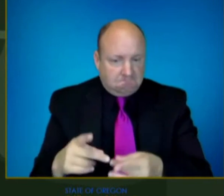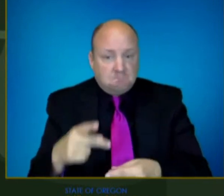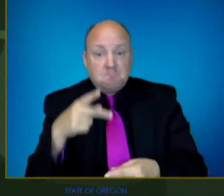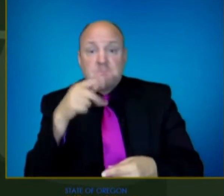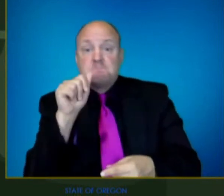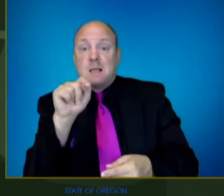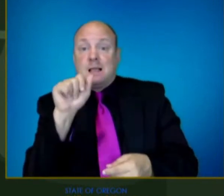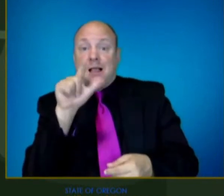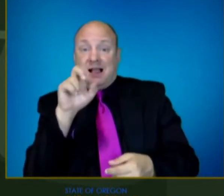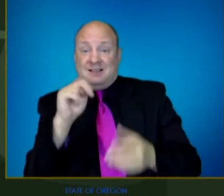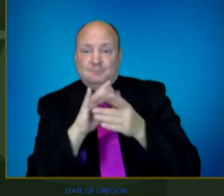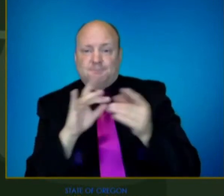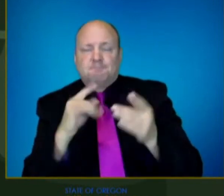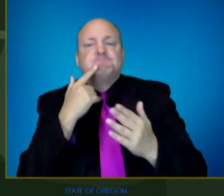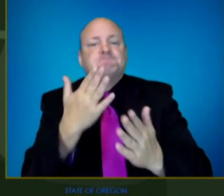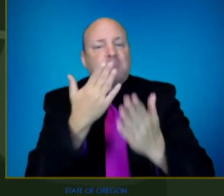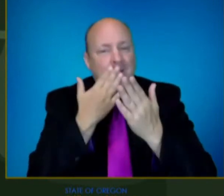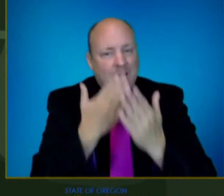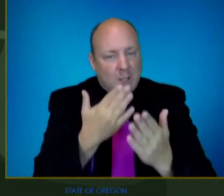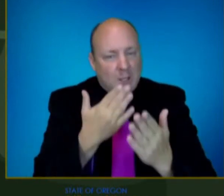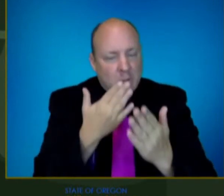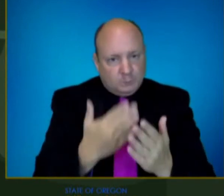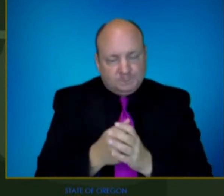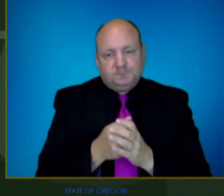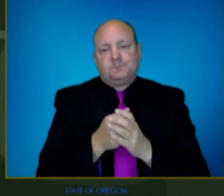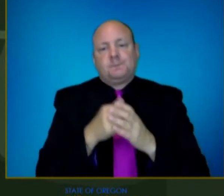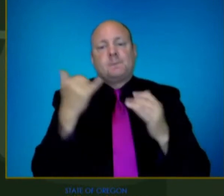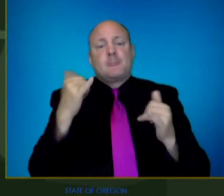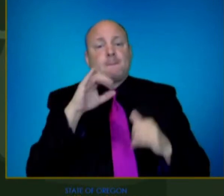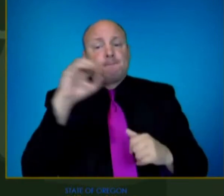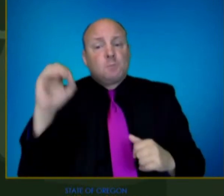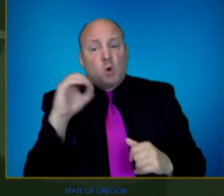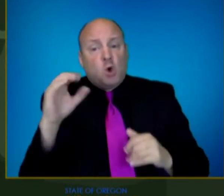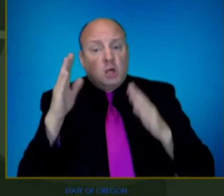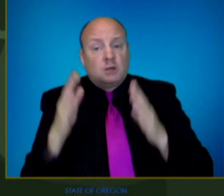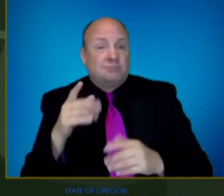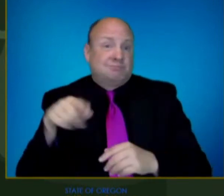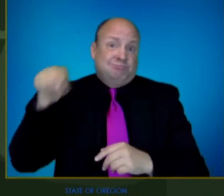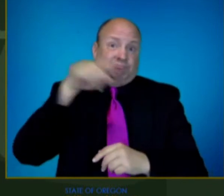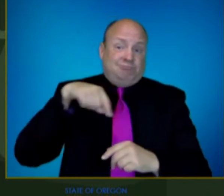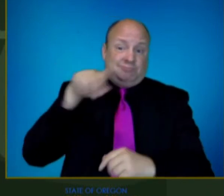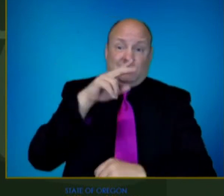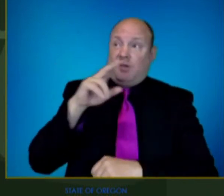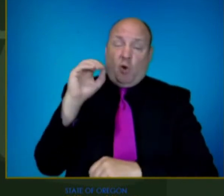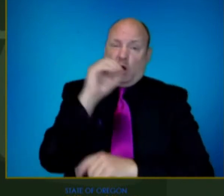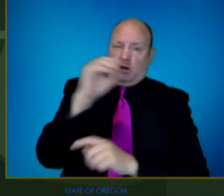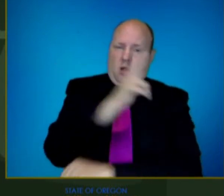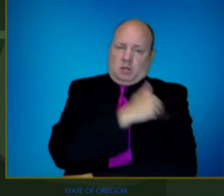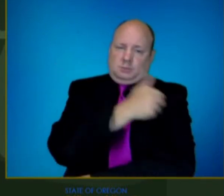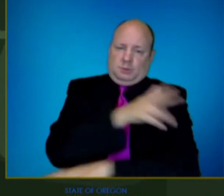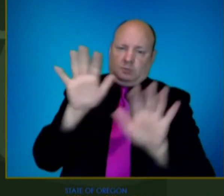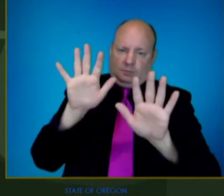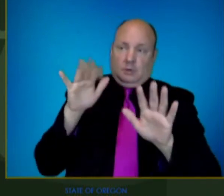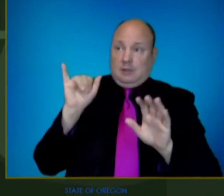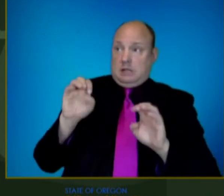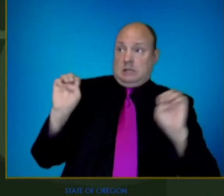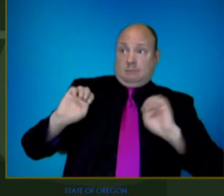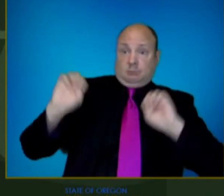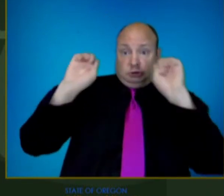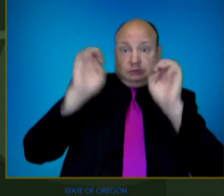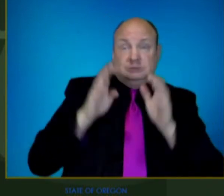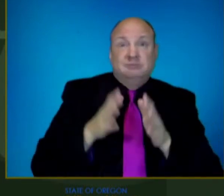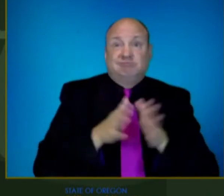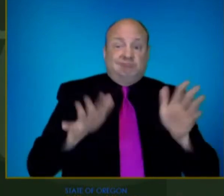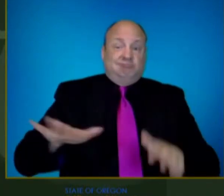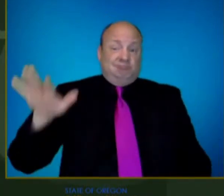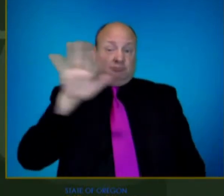facing a crisis that threatens to eclipse the most severe bed shortages they've faced at any point in the pandemic. I want to talk about the steps that the Oregon Health Authority